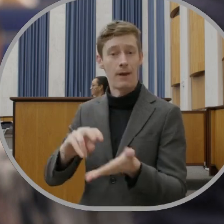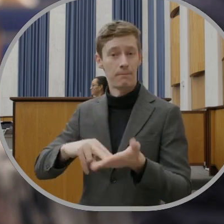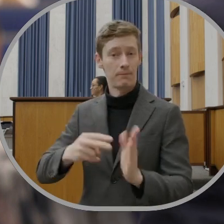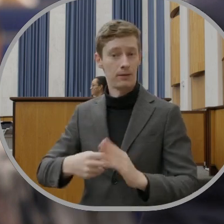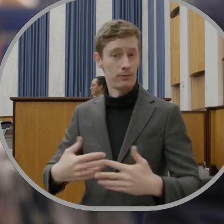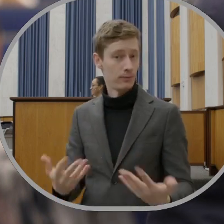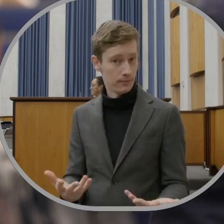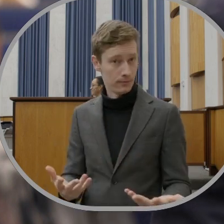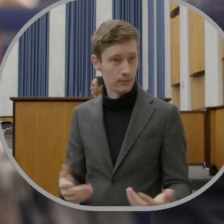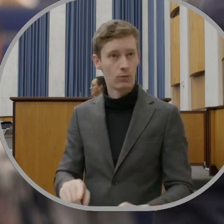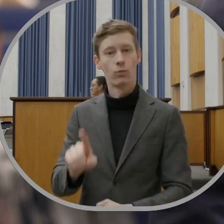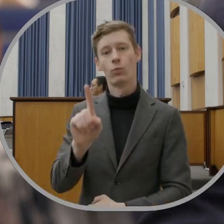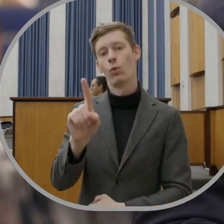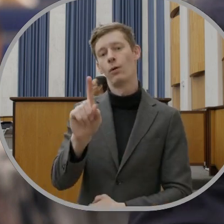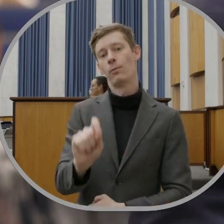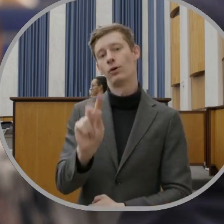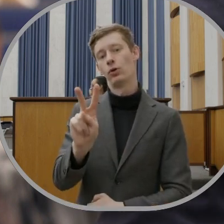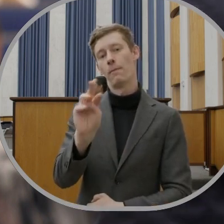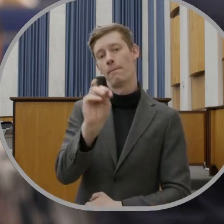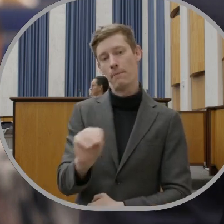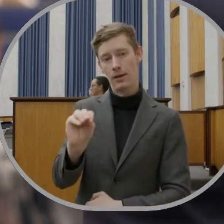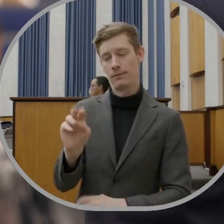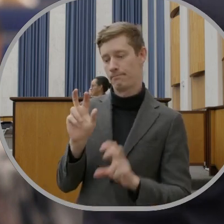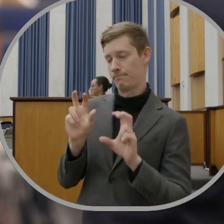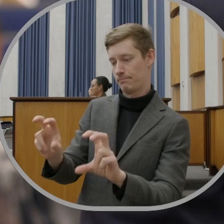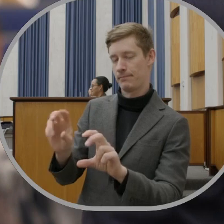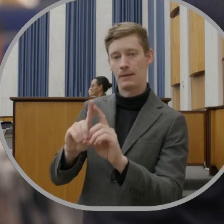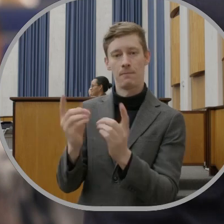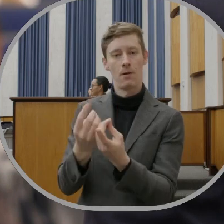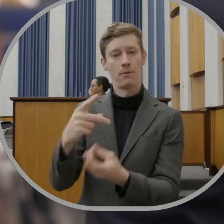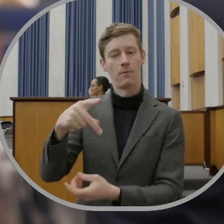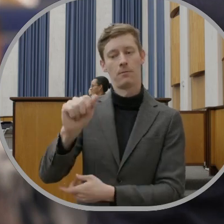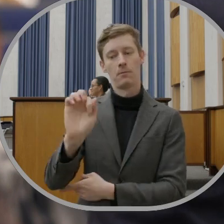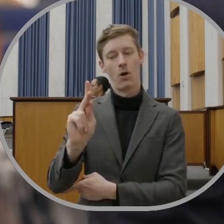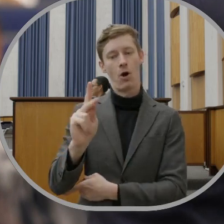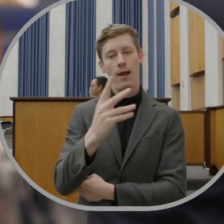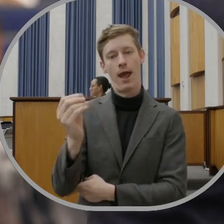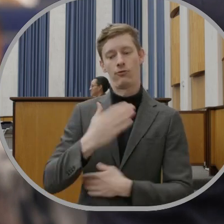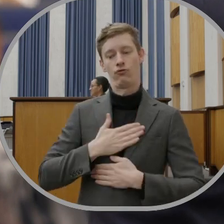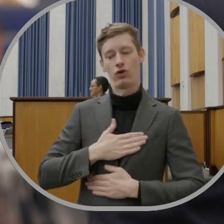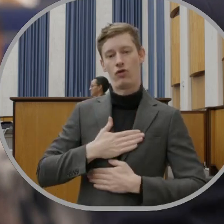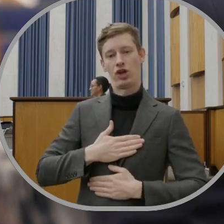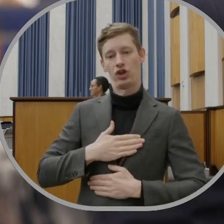$1.2 million for the Department of Parks, Recreation, and Community Facilities to continue the